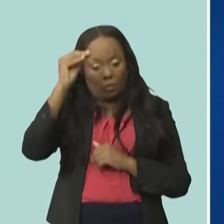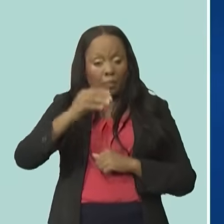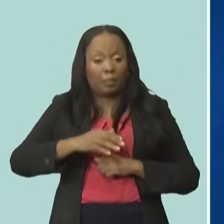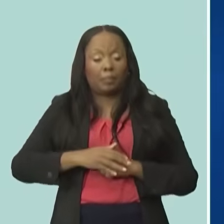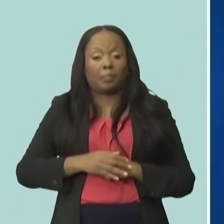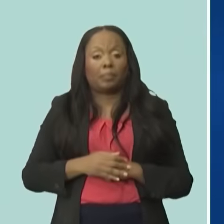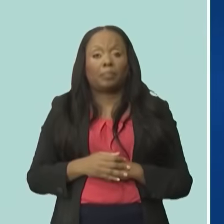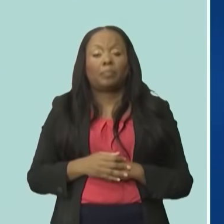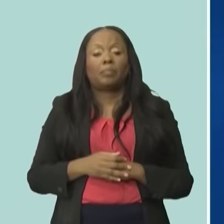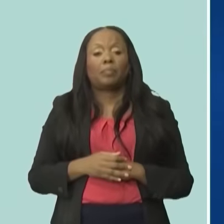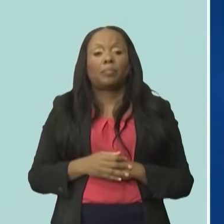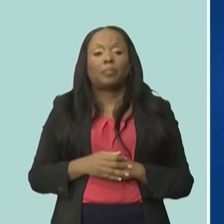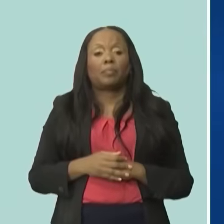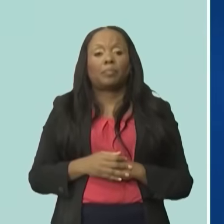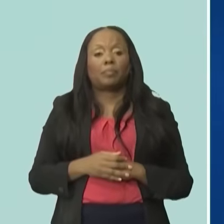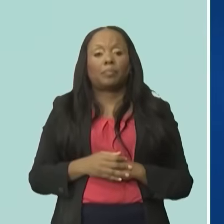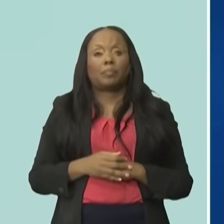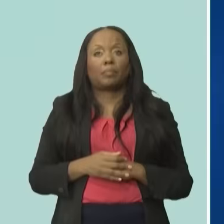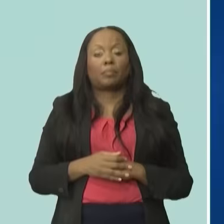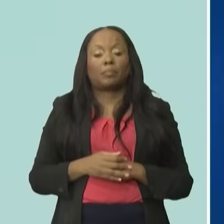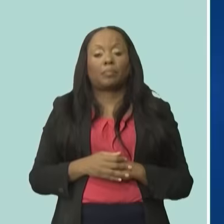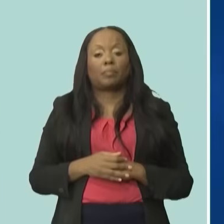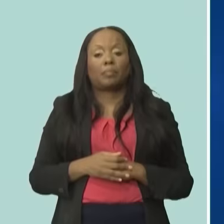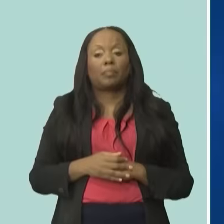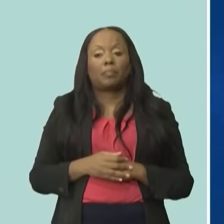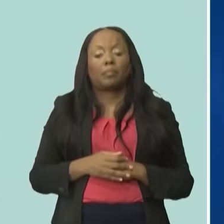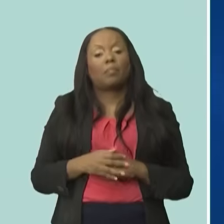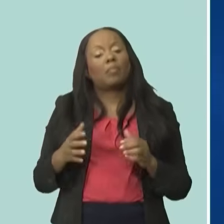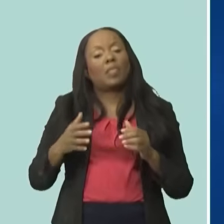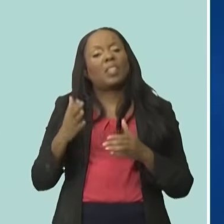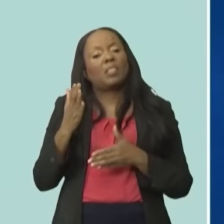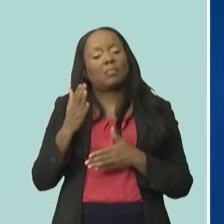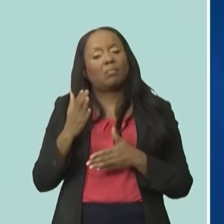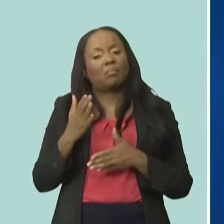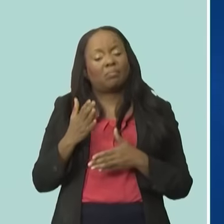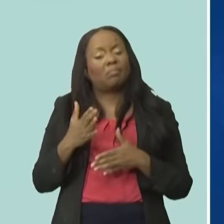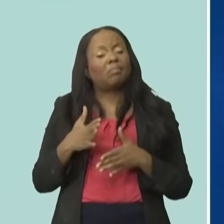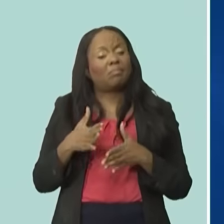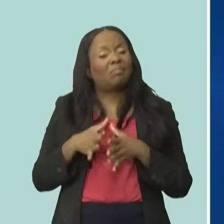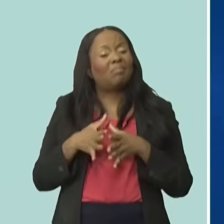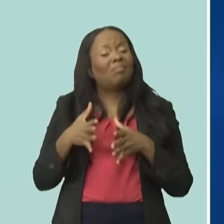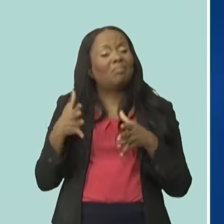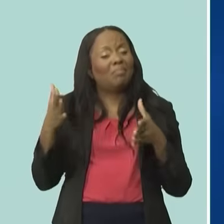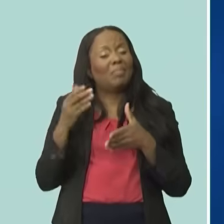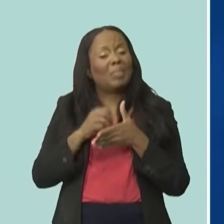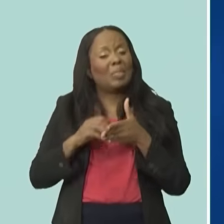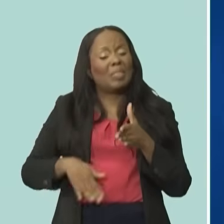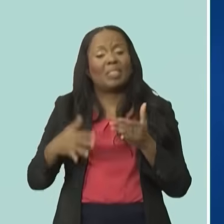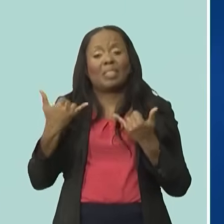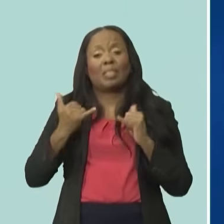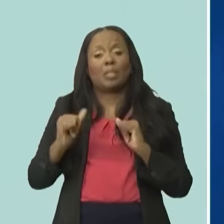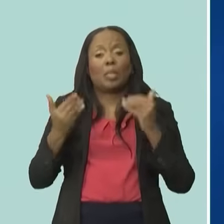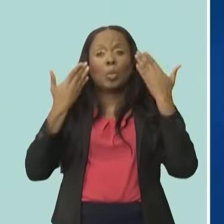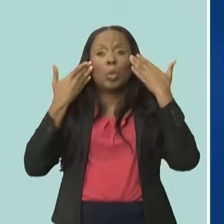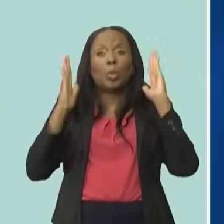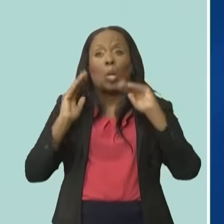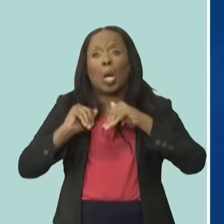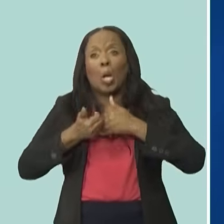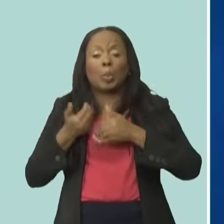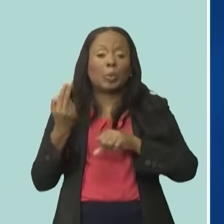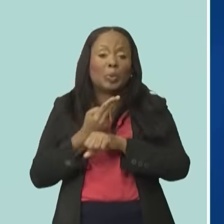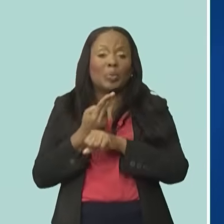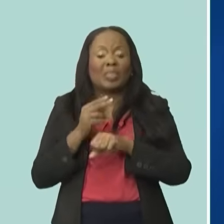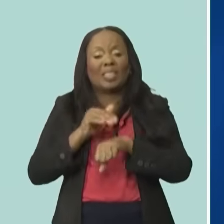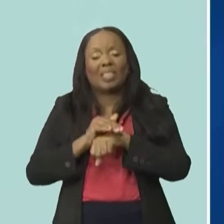A significant number of students continue to experience challenges in the use of English and their ability